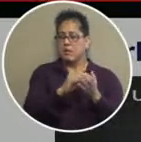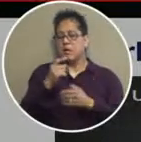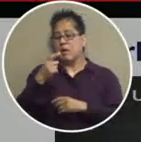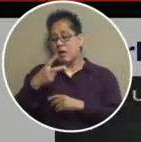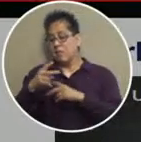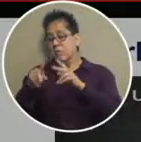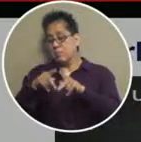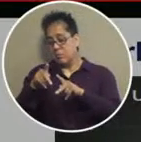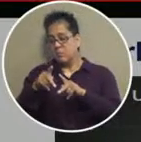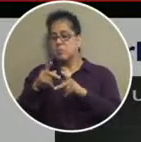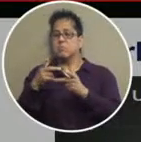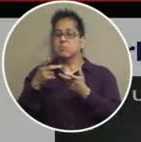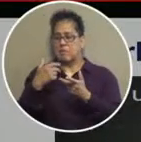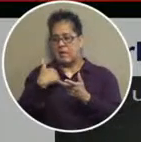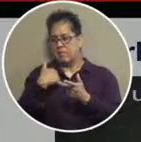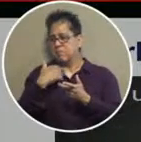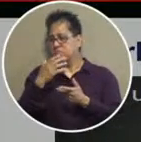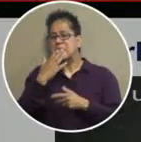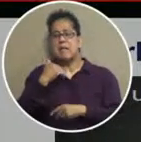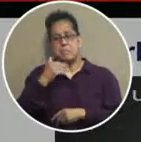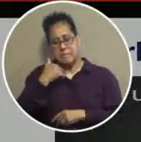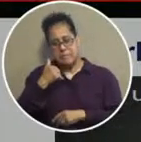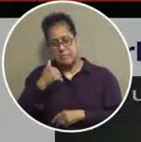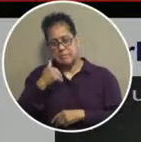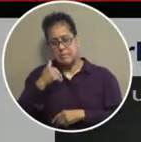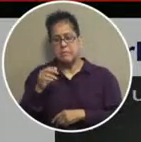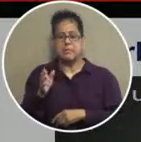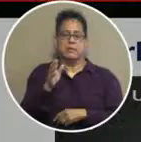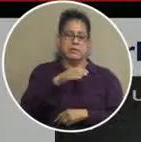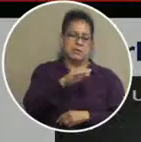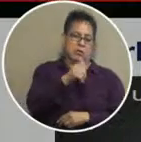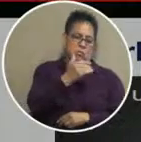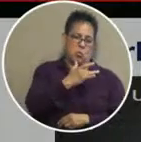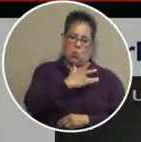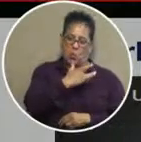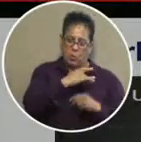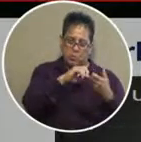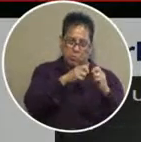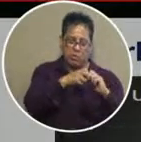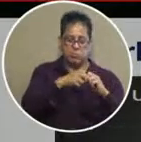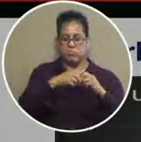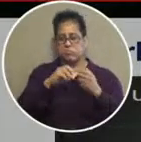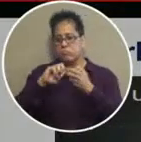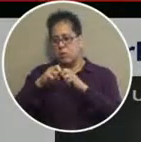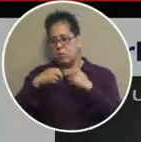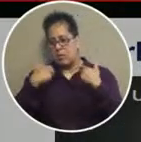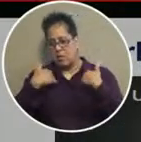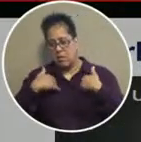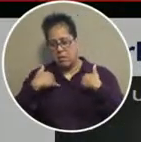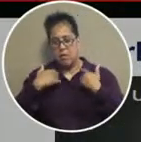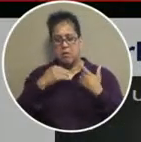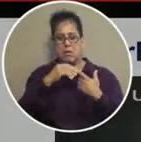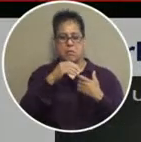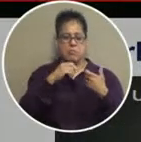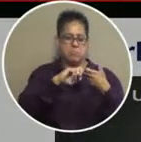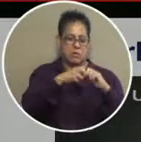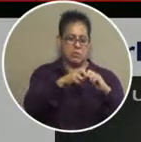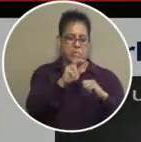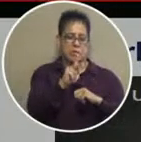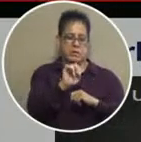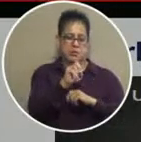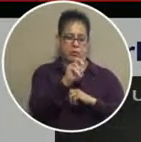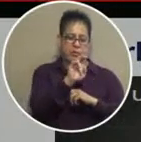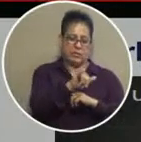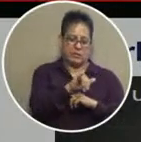have died have had diabetes. Others have had heart conditions, lung conditions, kidney, and some other kinds